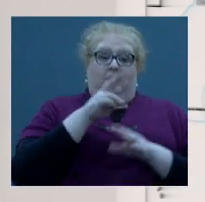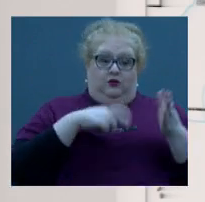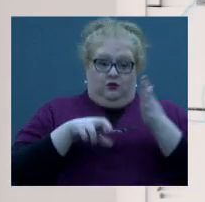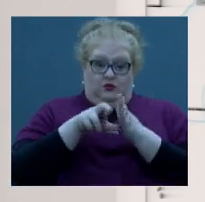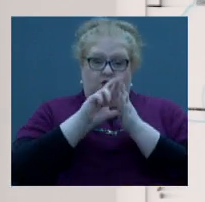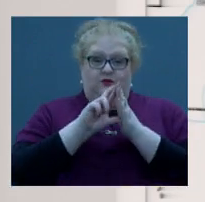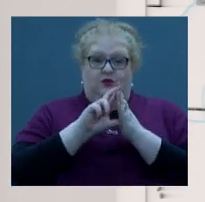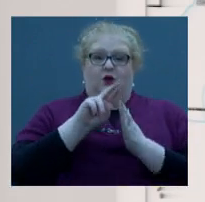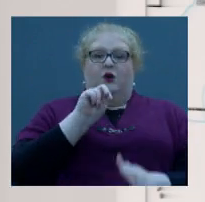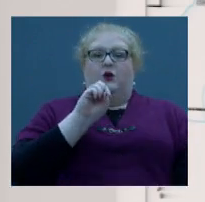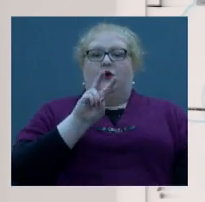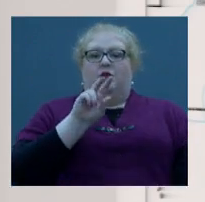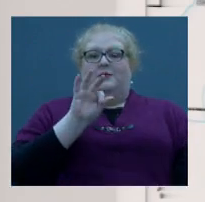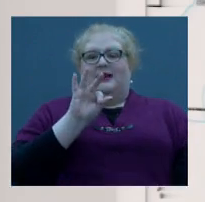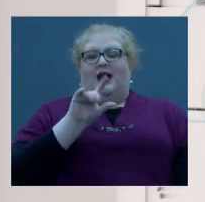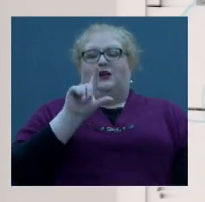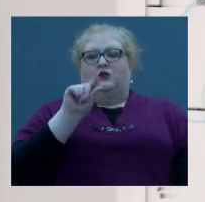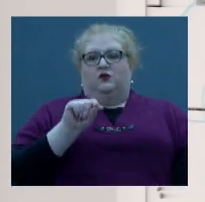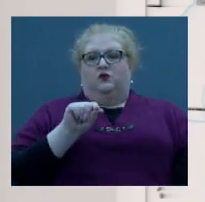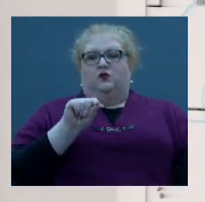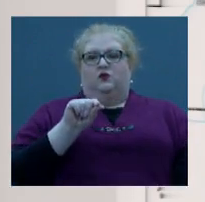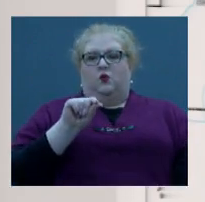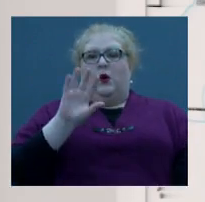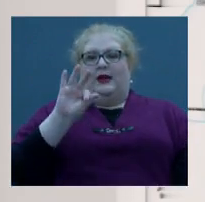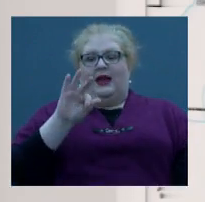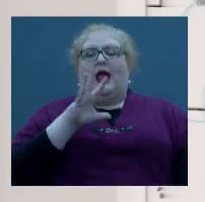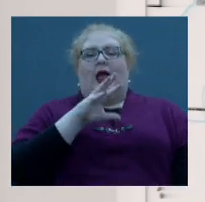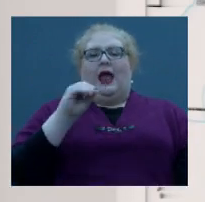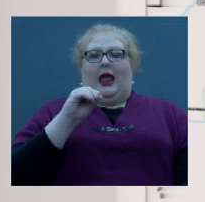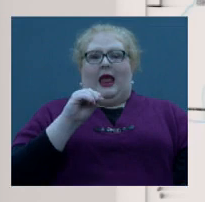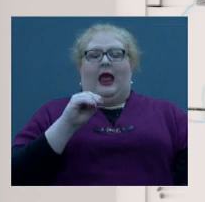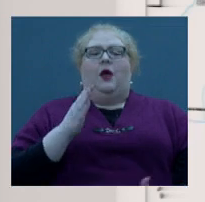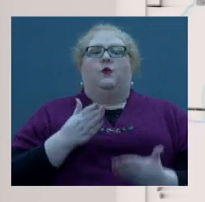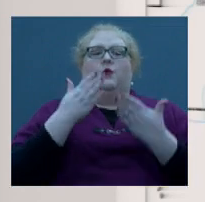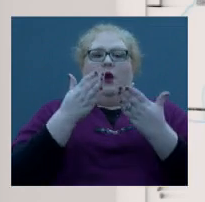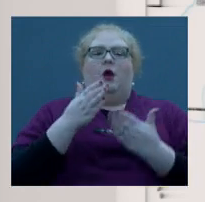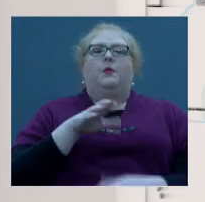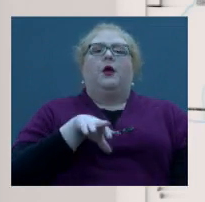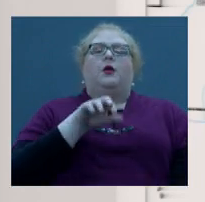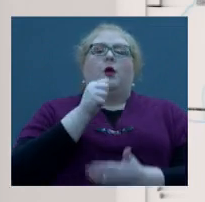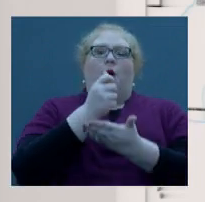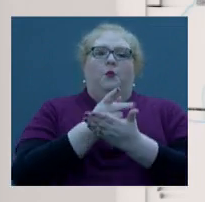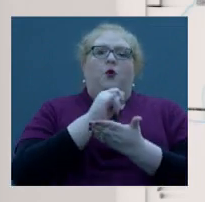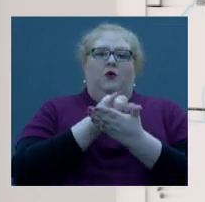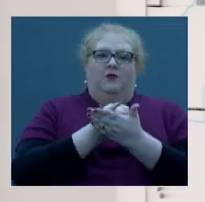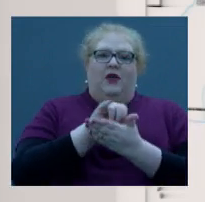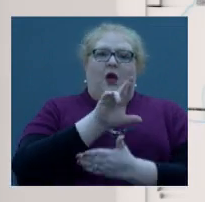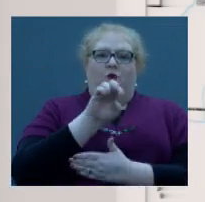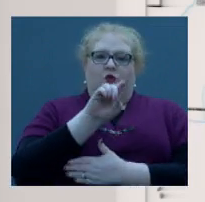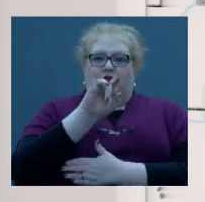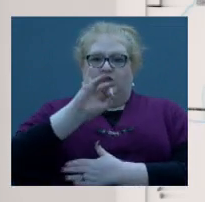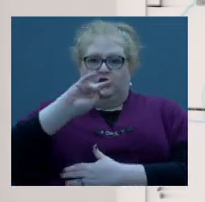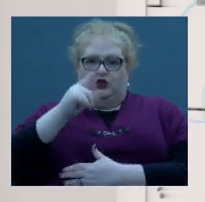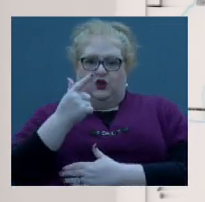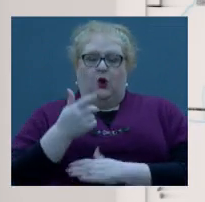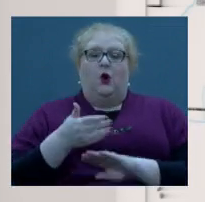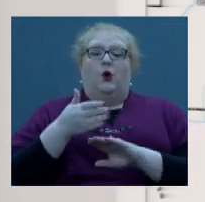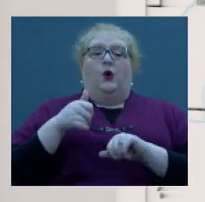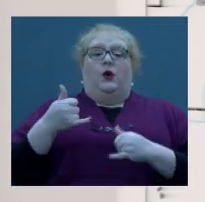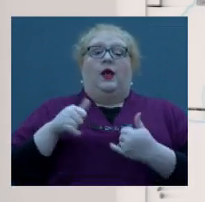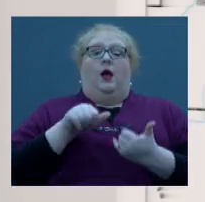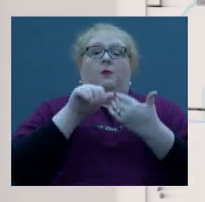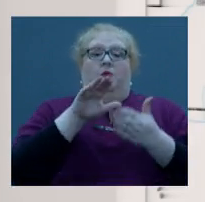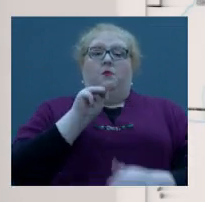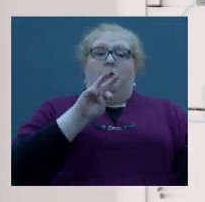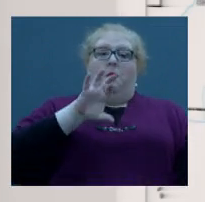19, 2015 and recommended approval of the rezoning. During the public hearing before the Board of Directors on